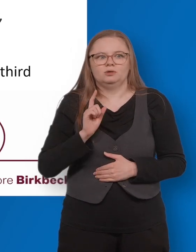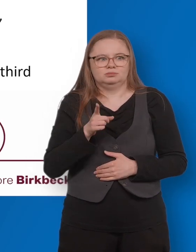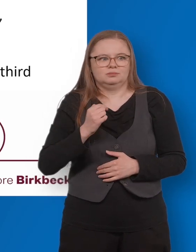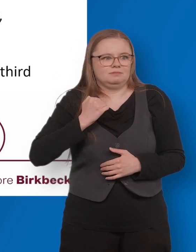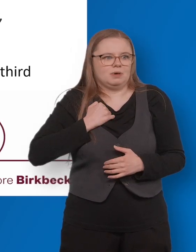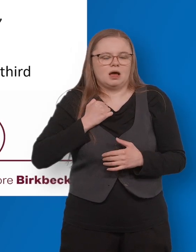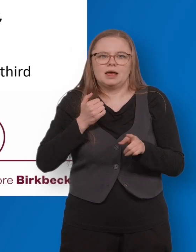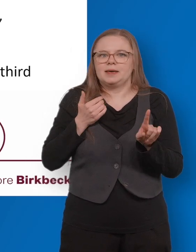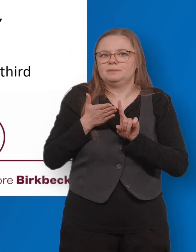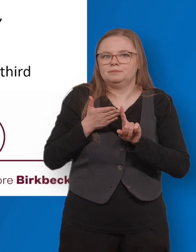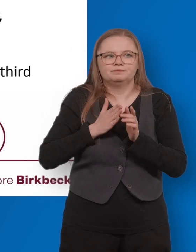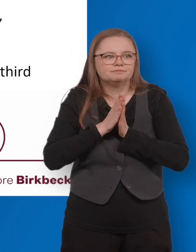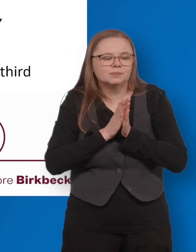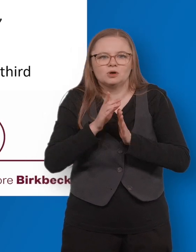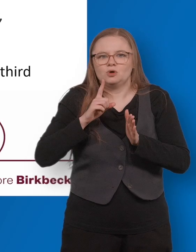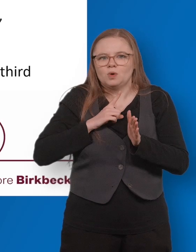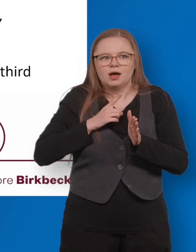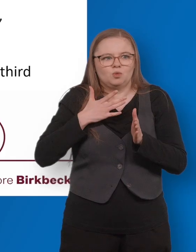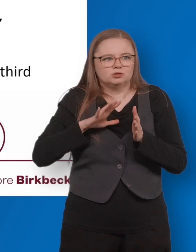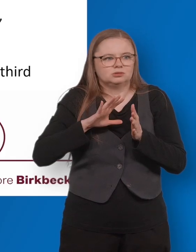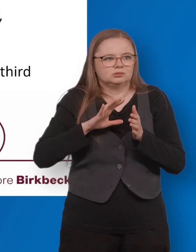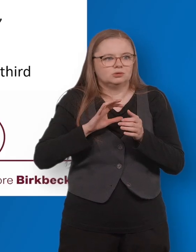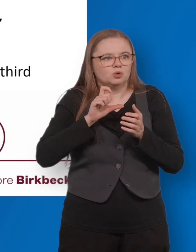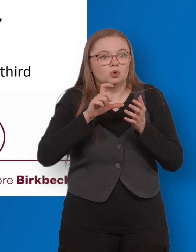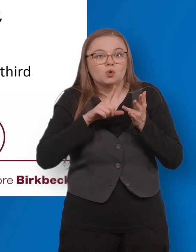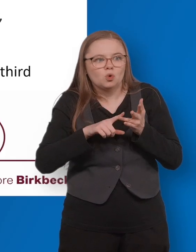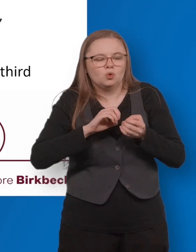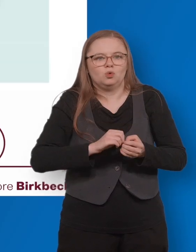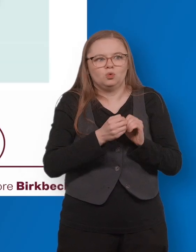doing co-creational, co-produced research.